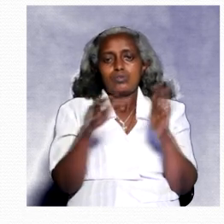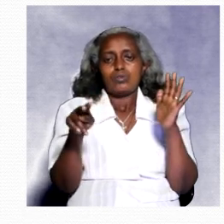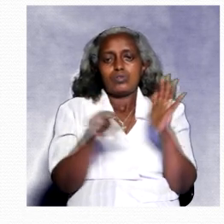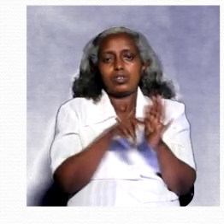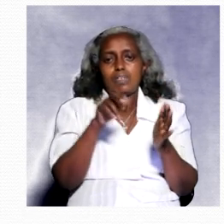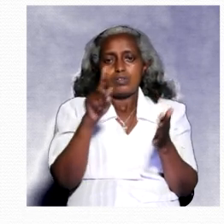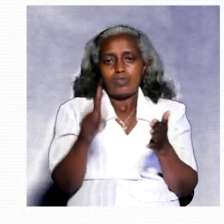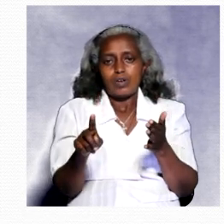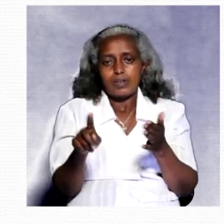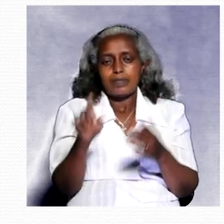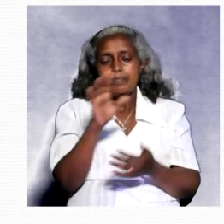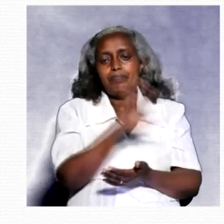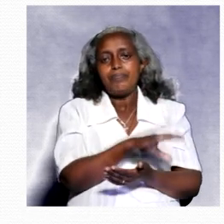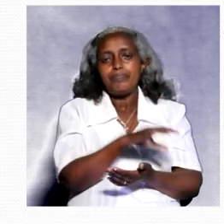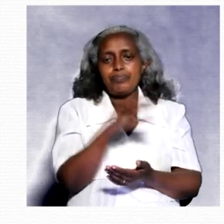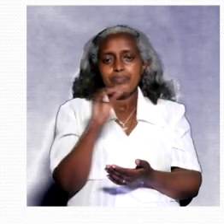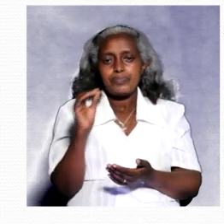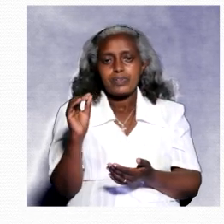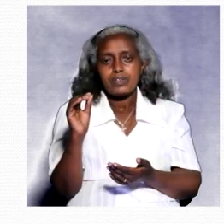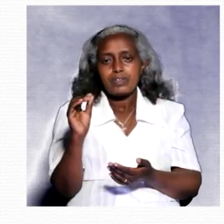1. And